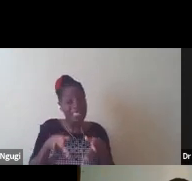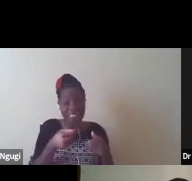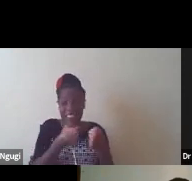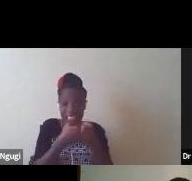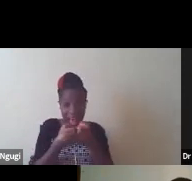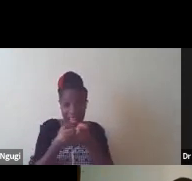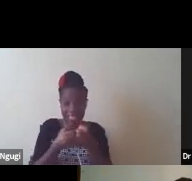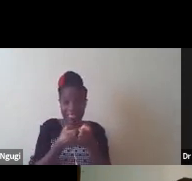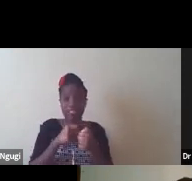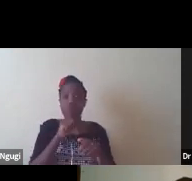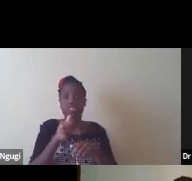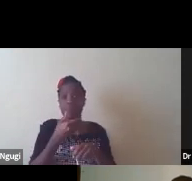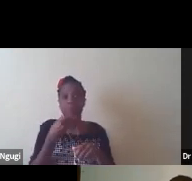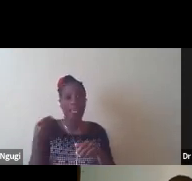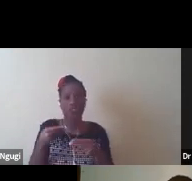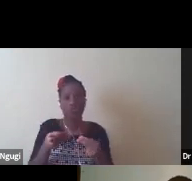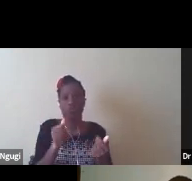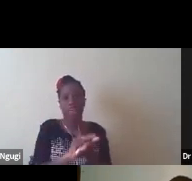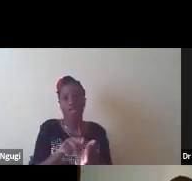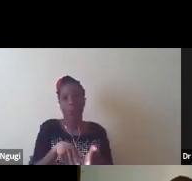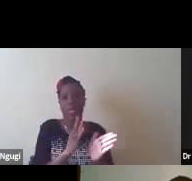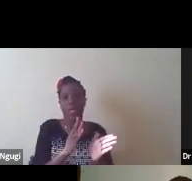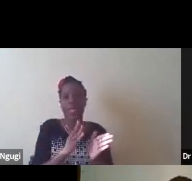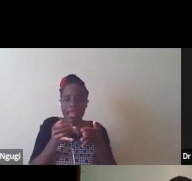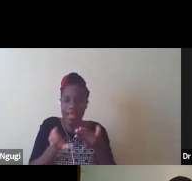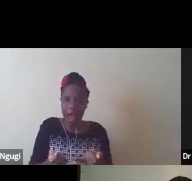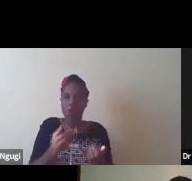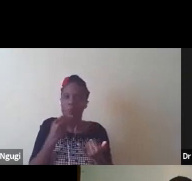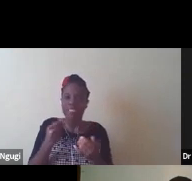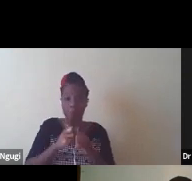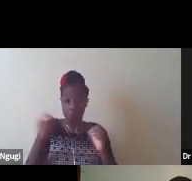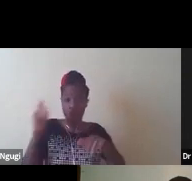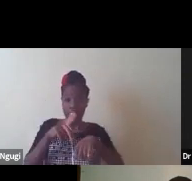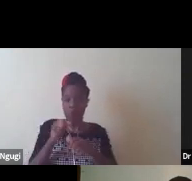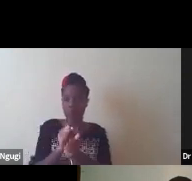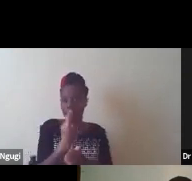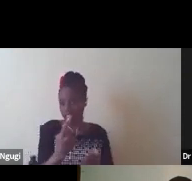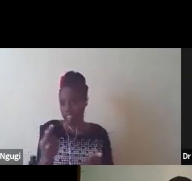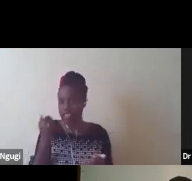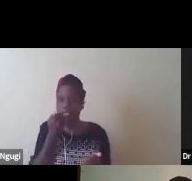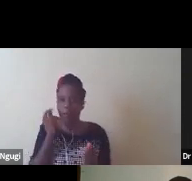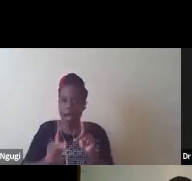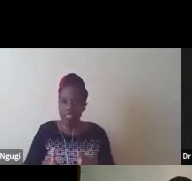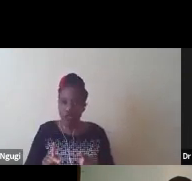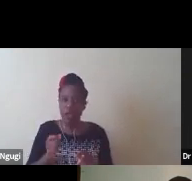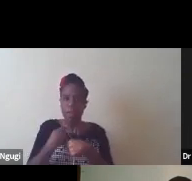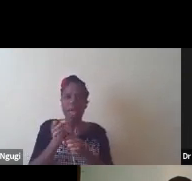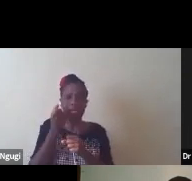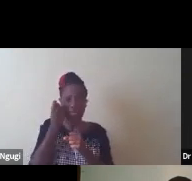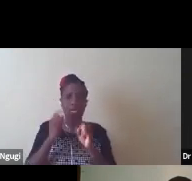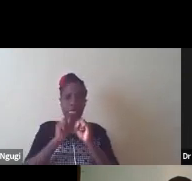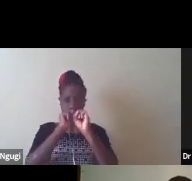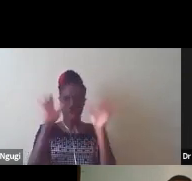use what you see, the reality on the ground, to be able to see what steps to do. So it cannot be one size fits all in